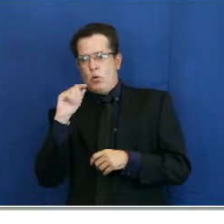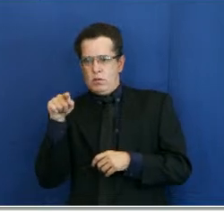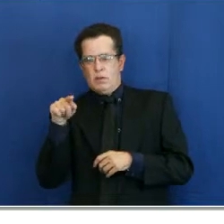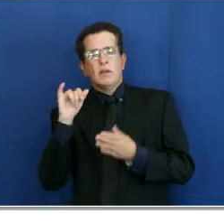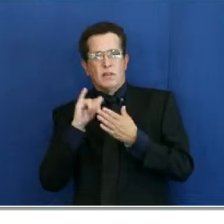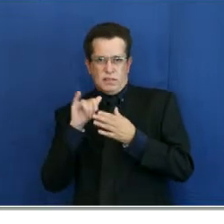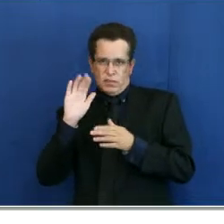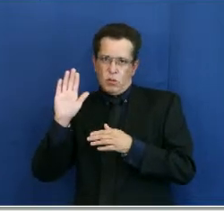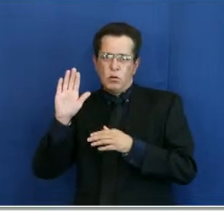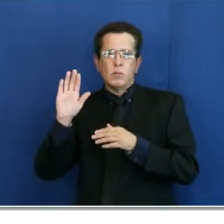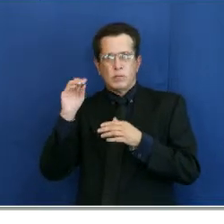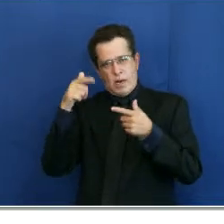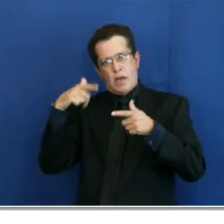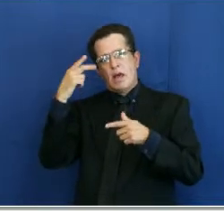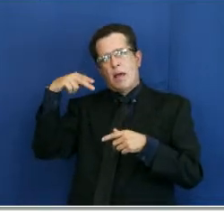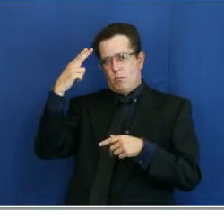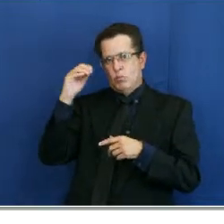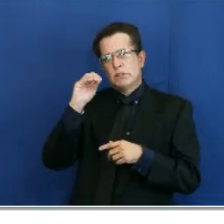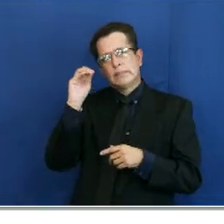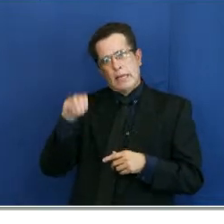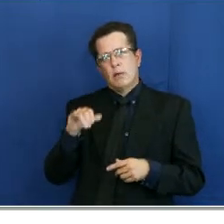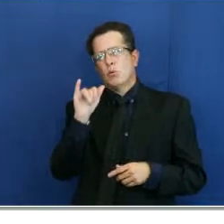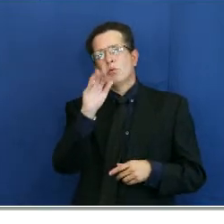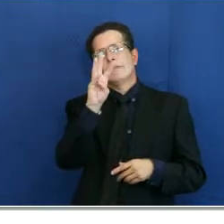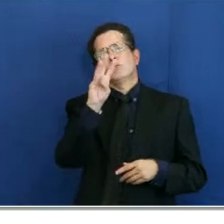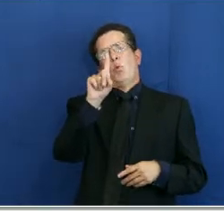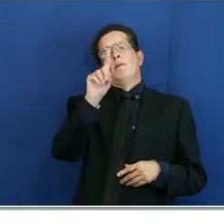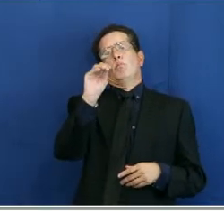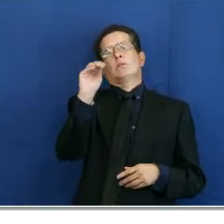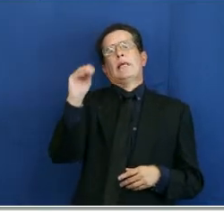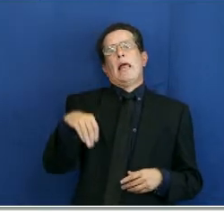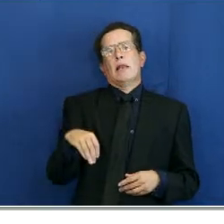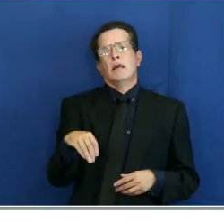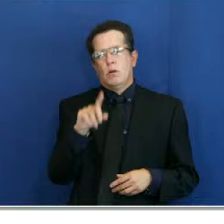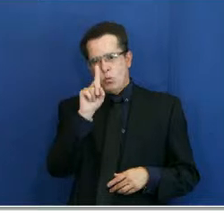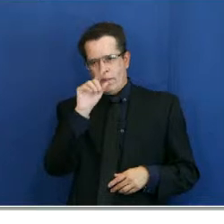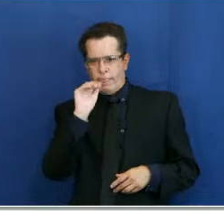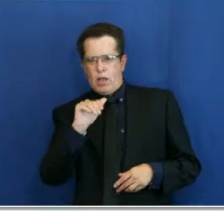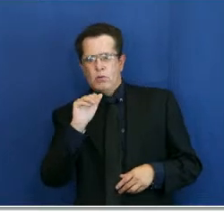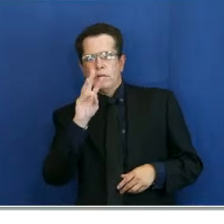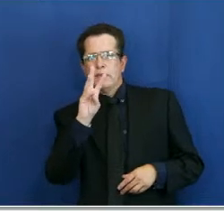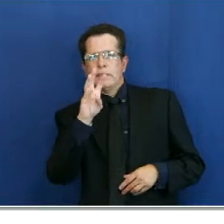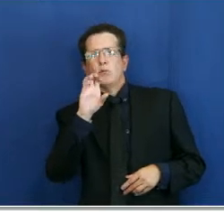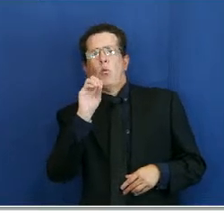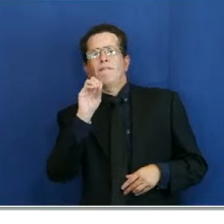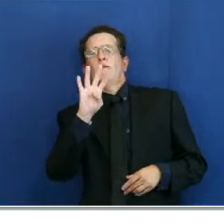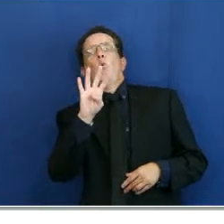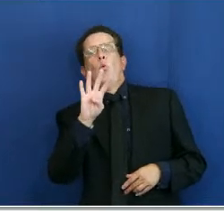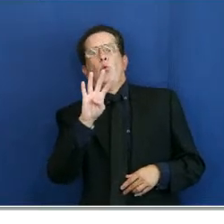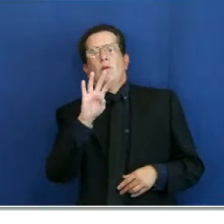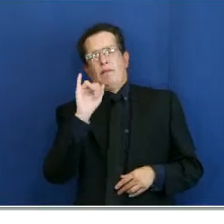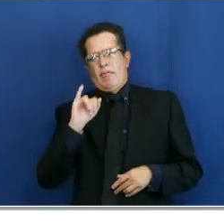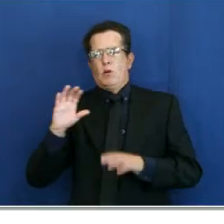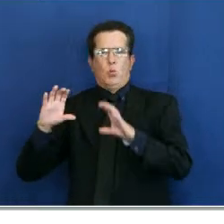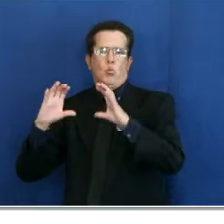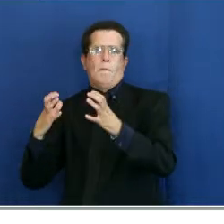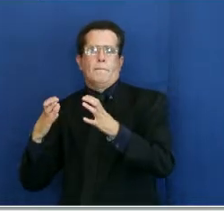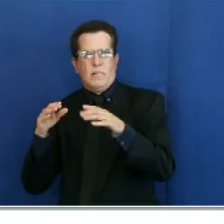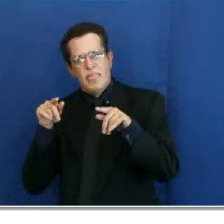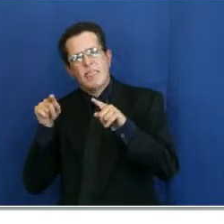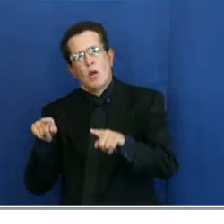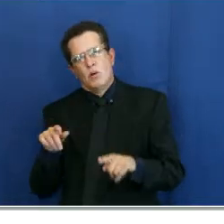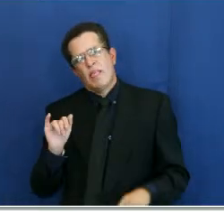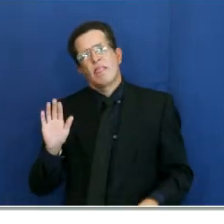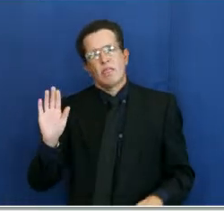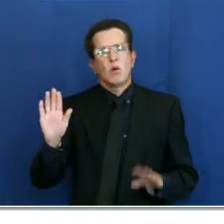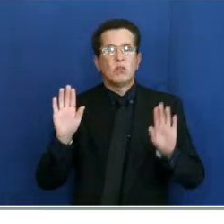the majority of those hospitalized at 61%, which is 1,604 cases. Now, when we talk